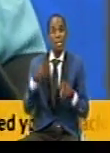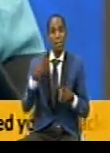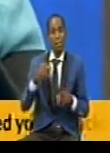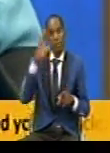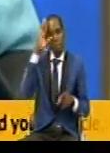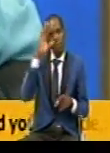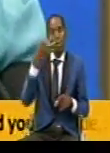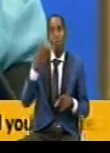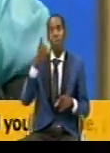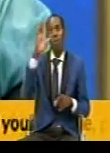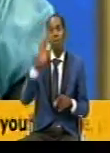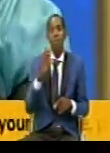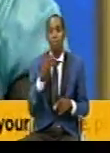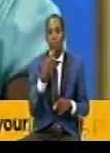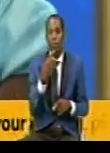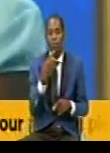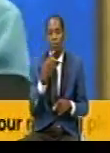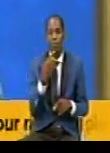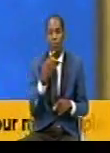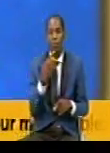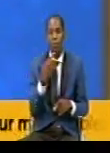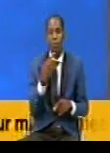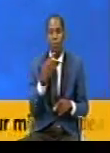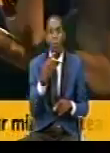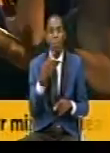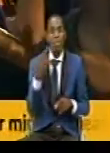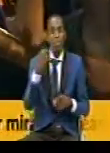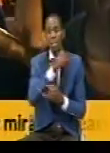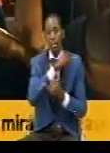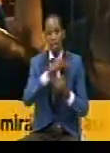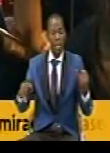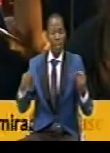womb. And the man of God said,